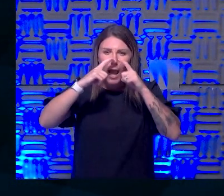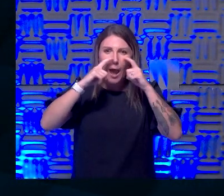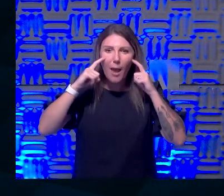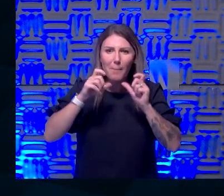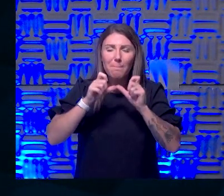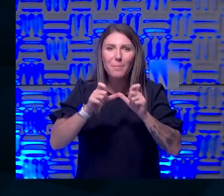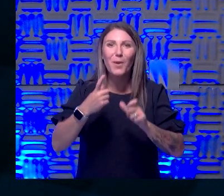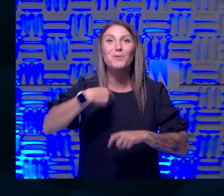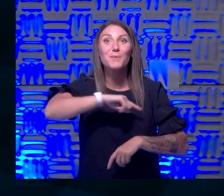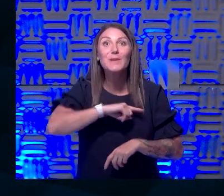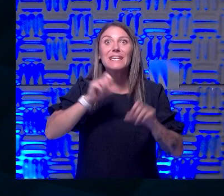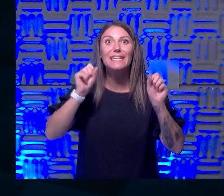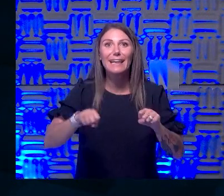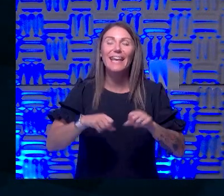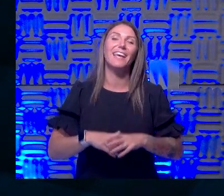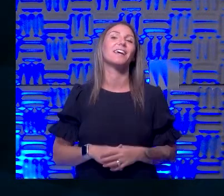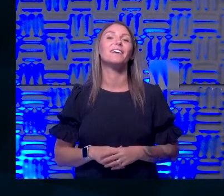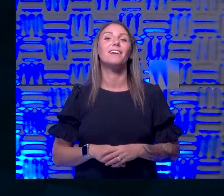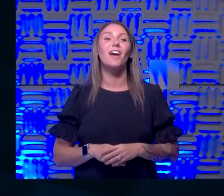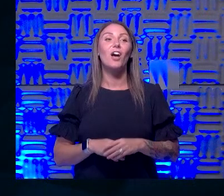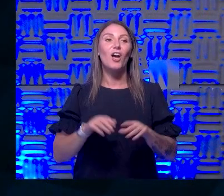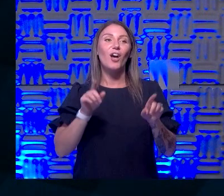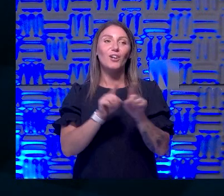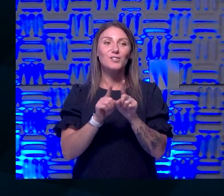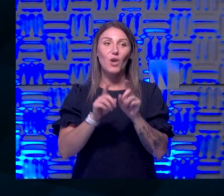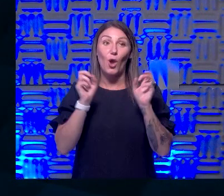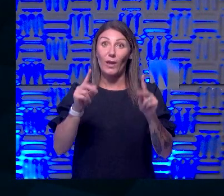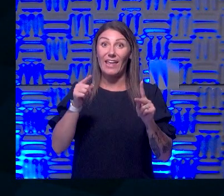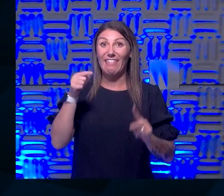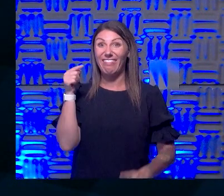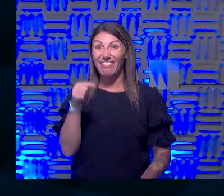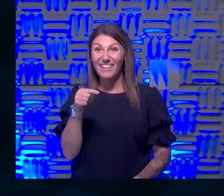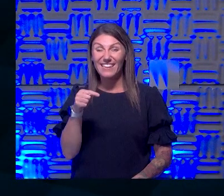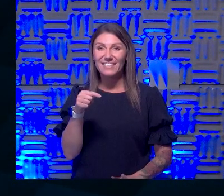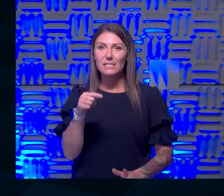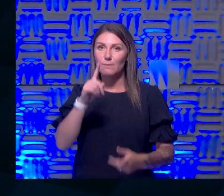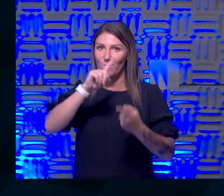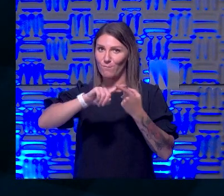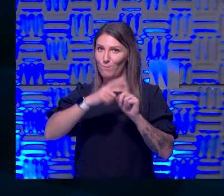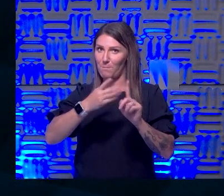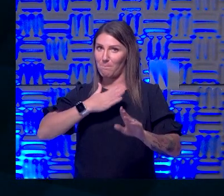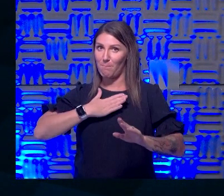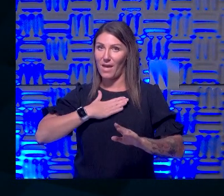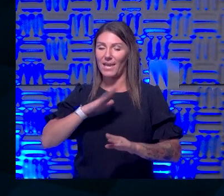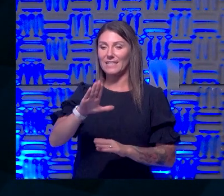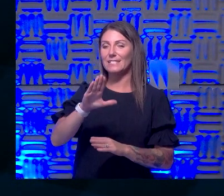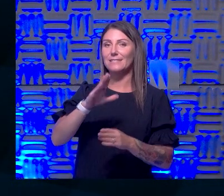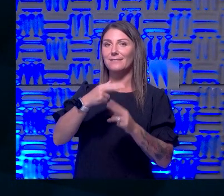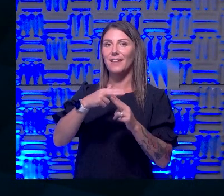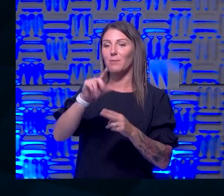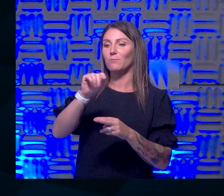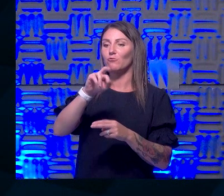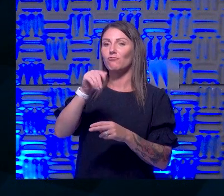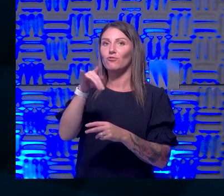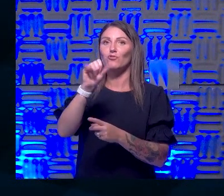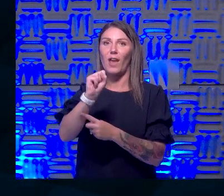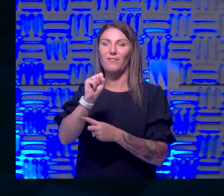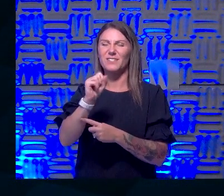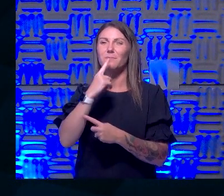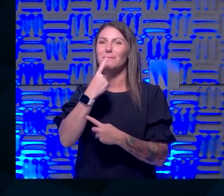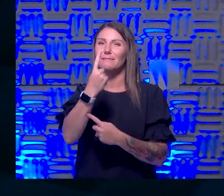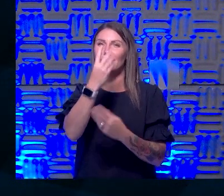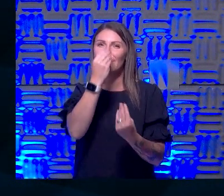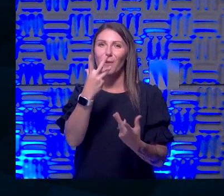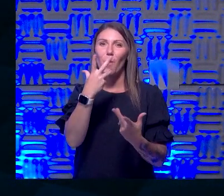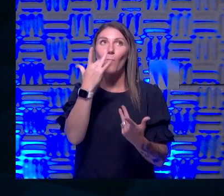think we can do it. And then, okay, so this, I have to show you. So this is a friend of mine. His name is Travis Clore, and I'm going to tell you exactly why I love him so